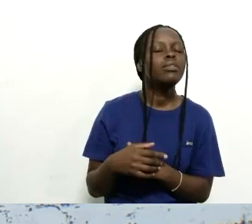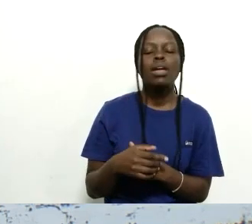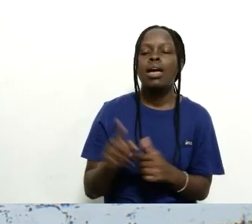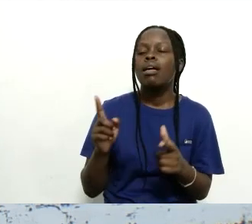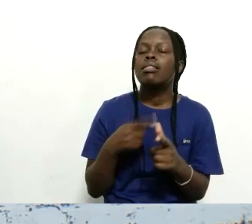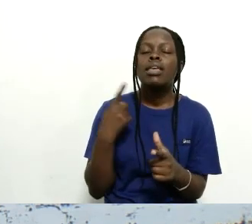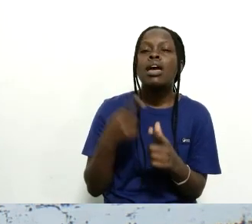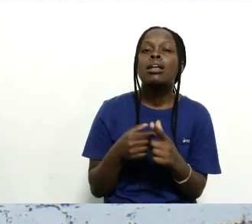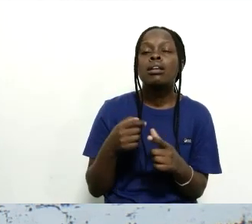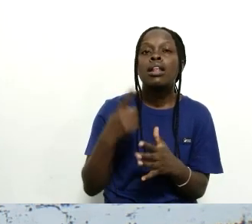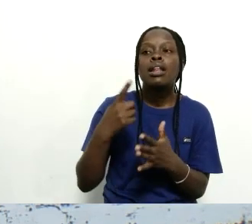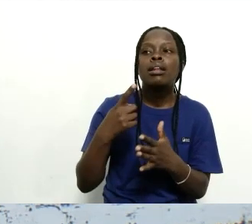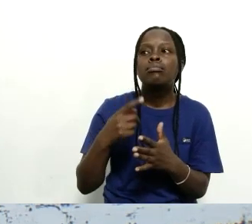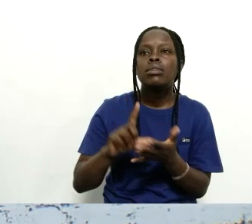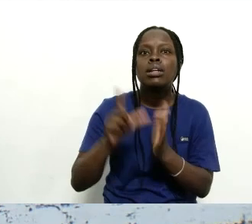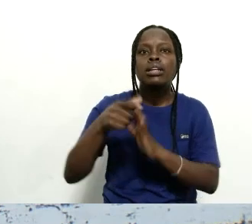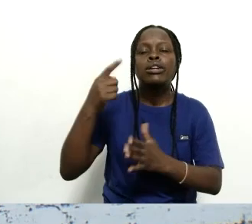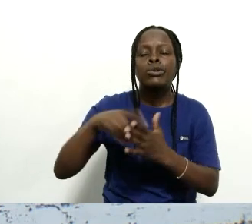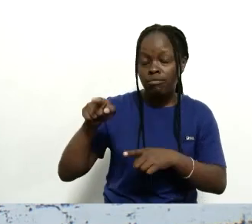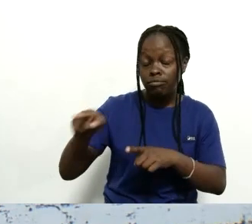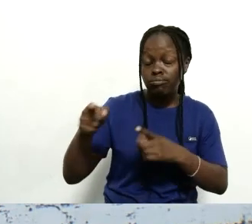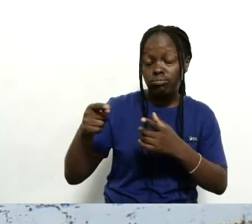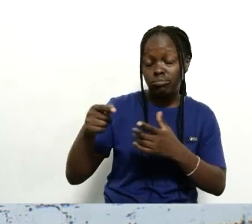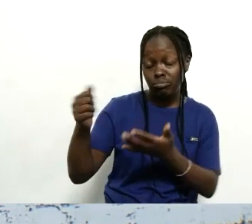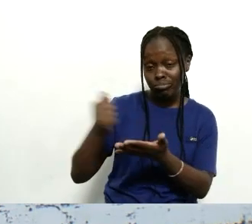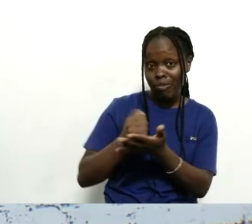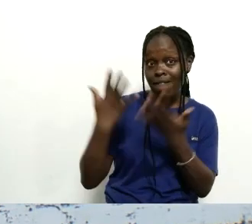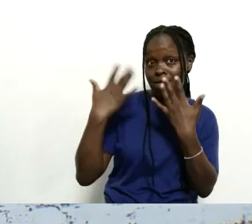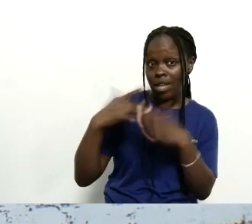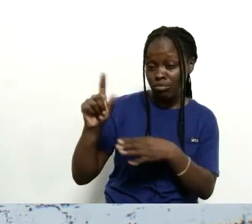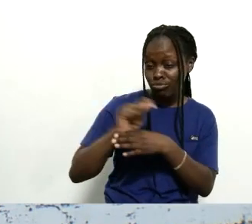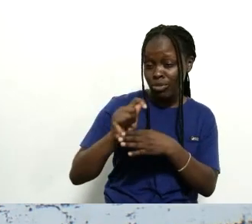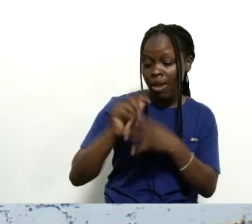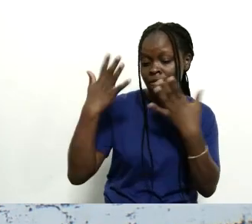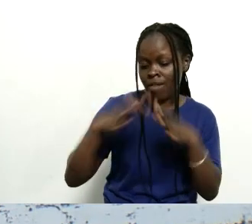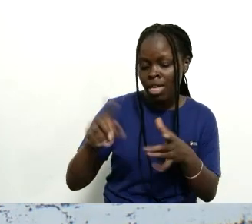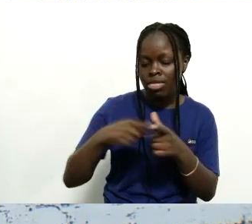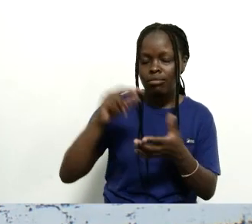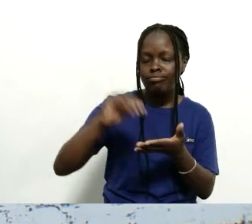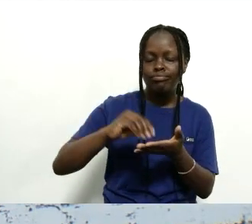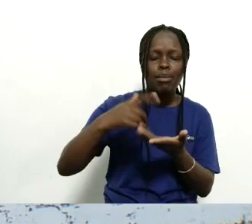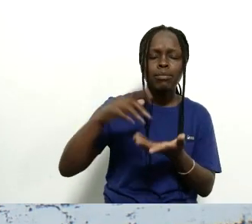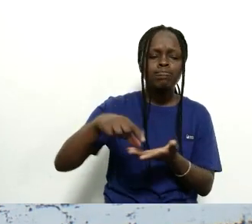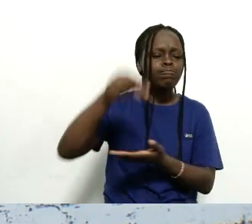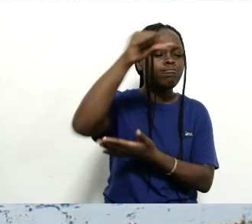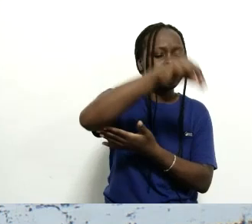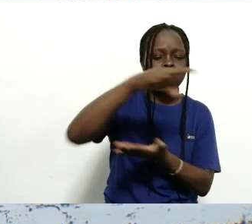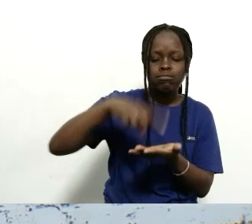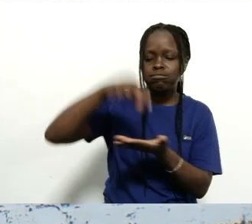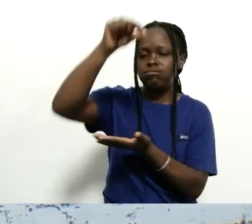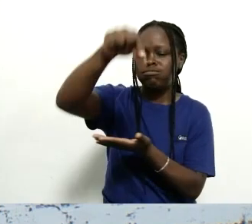fear of technology. They are still new, you see. So first, the teachers have to